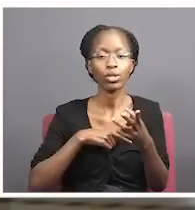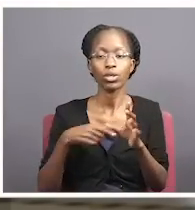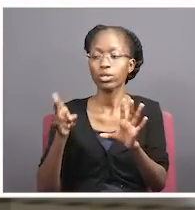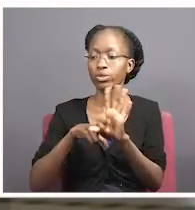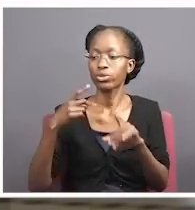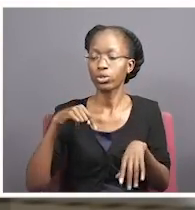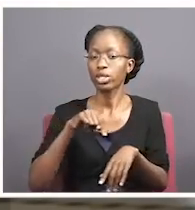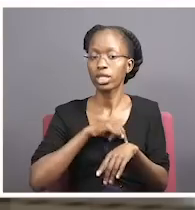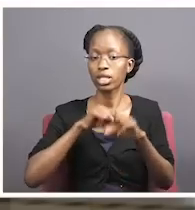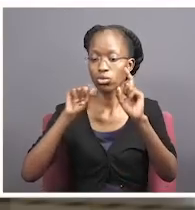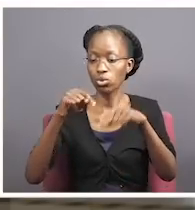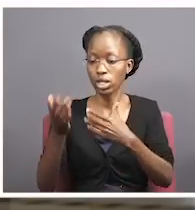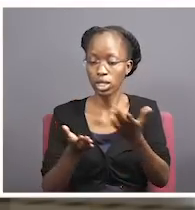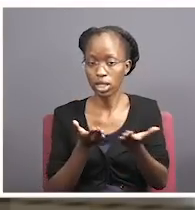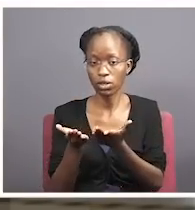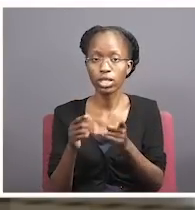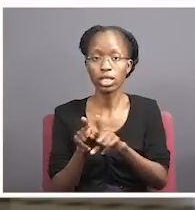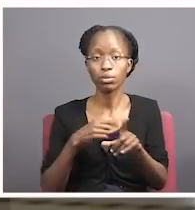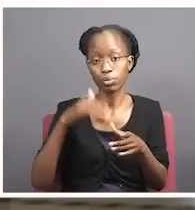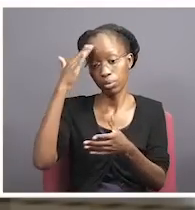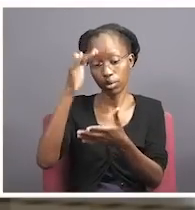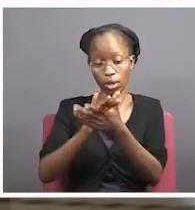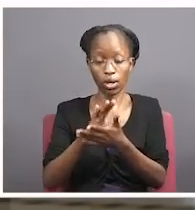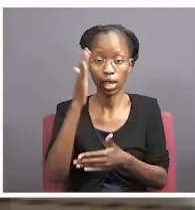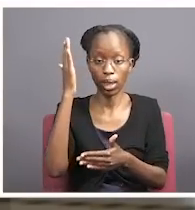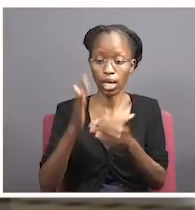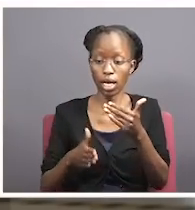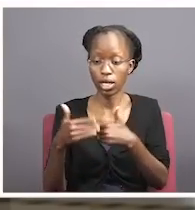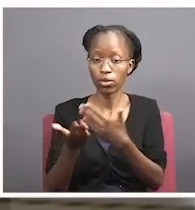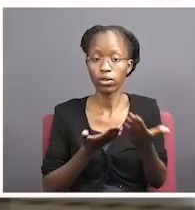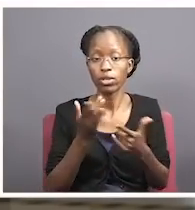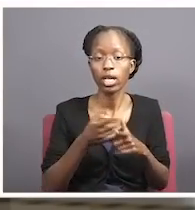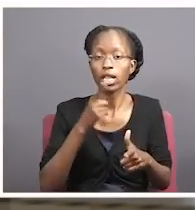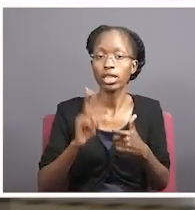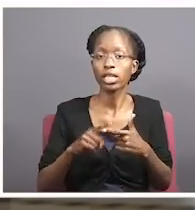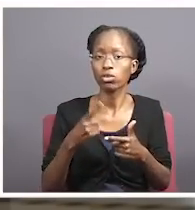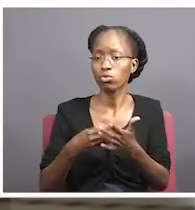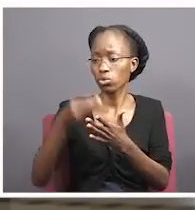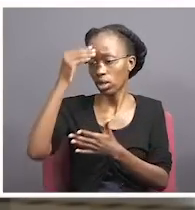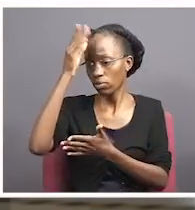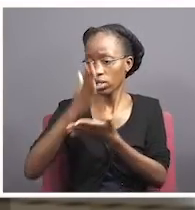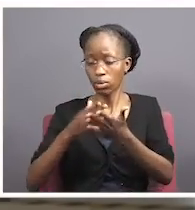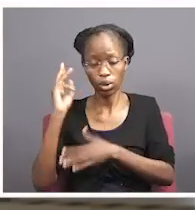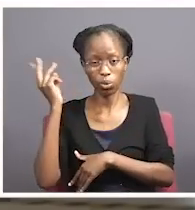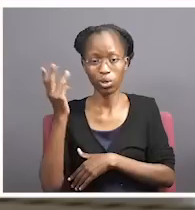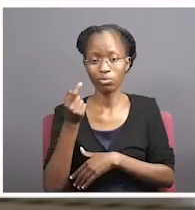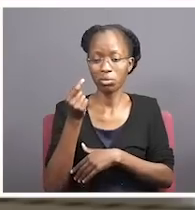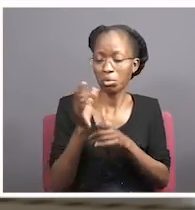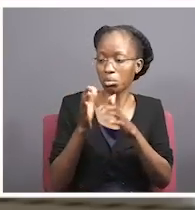wherever you are. Join us in this service today. And I believe that by the end of it, at least we'll have learned